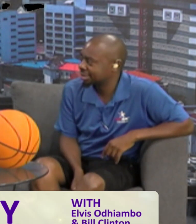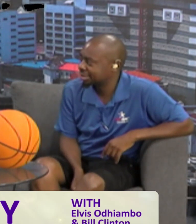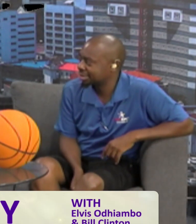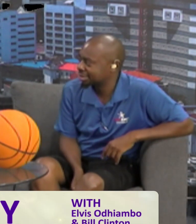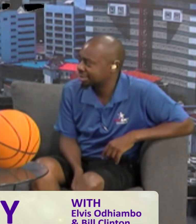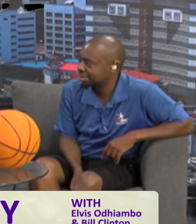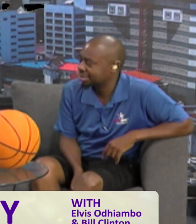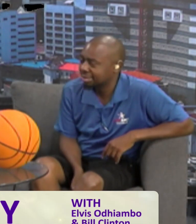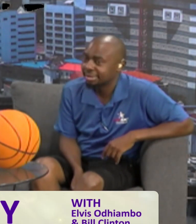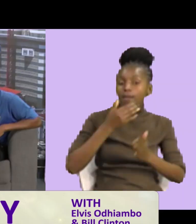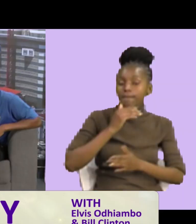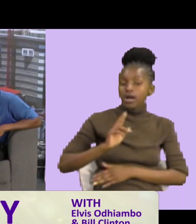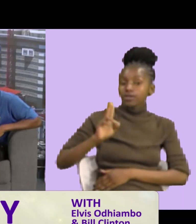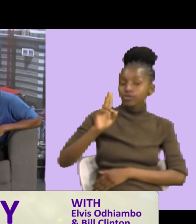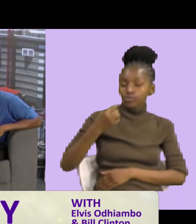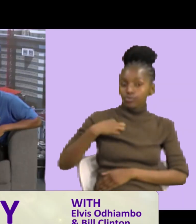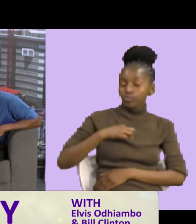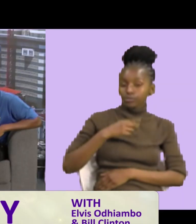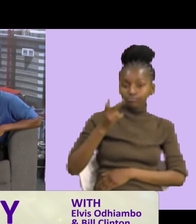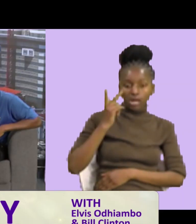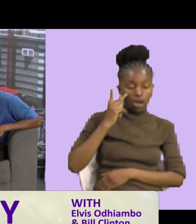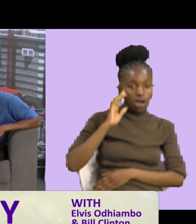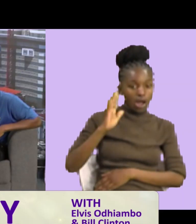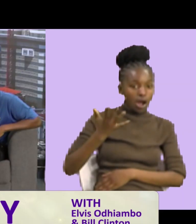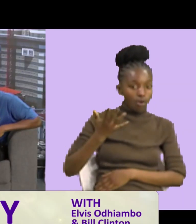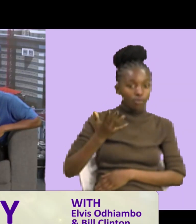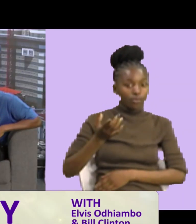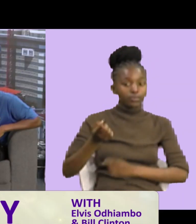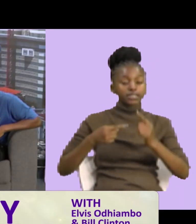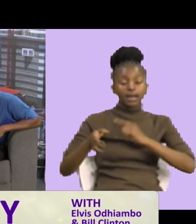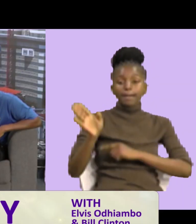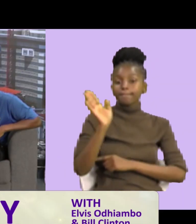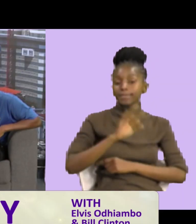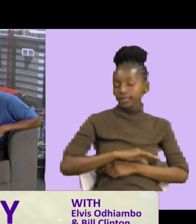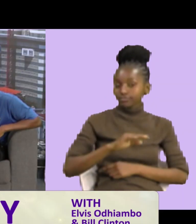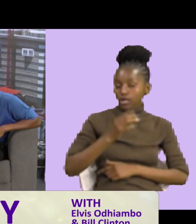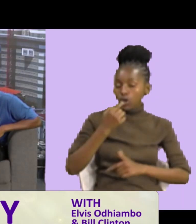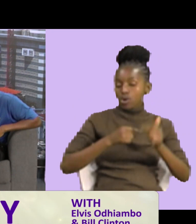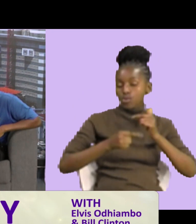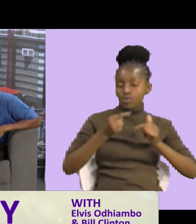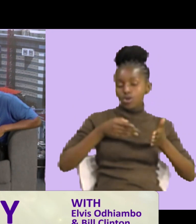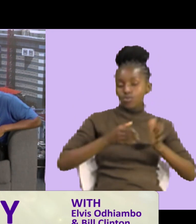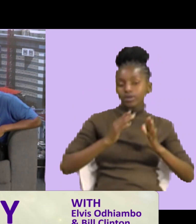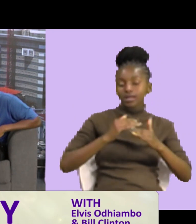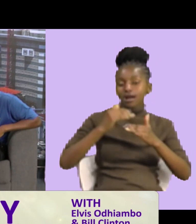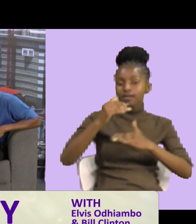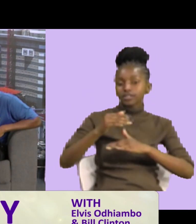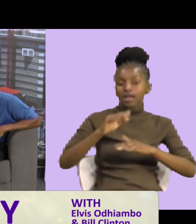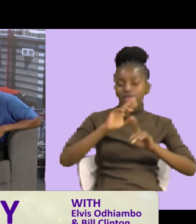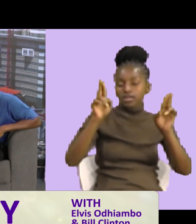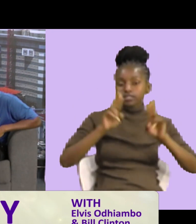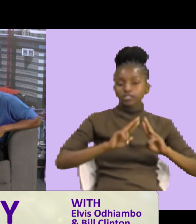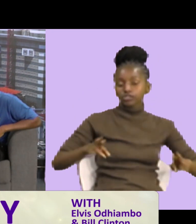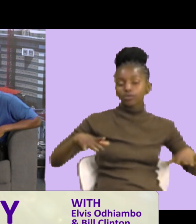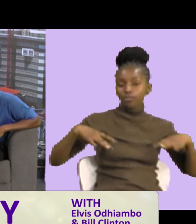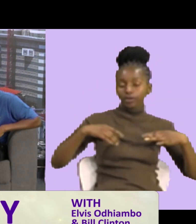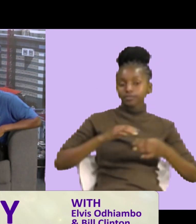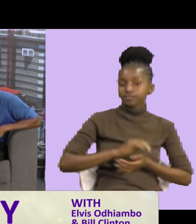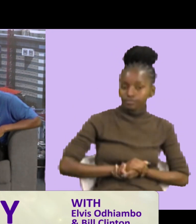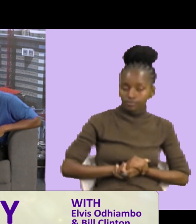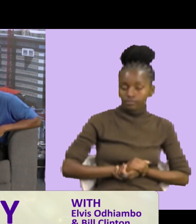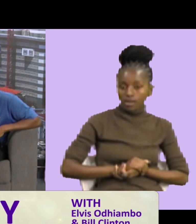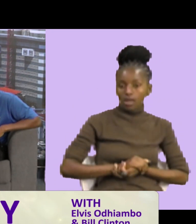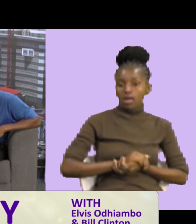United. We will be looking to see how they're going to bounce back on their winning ways after the international break. Following closely is at number 7